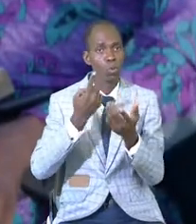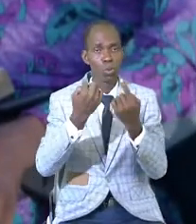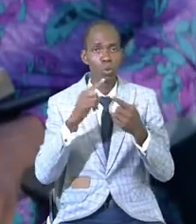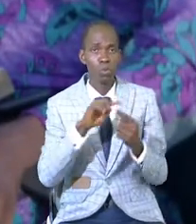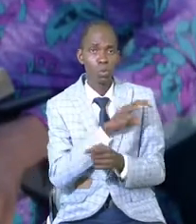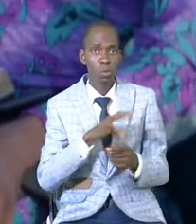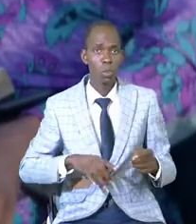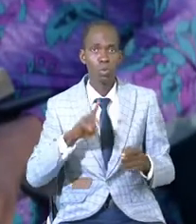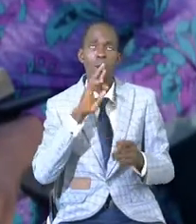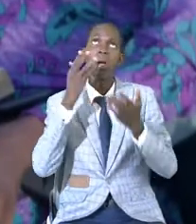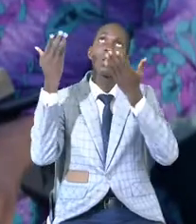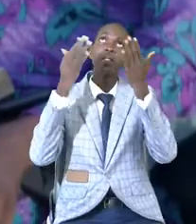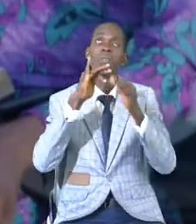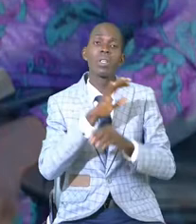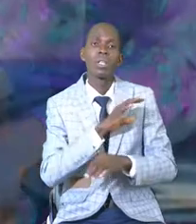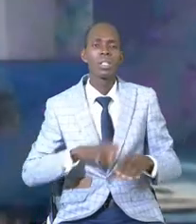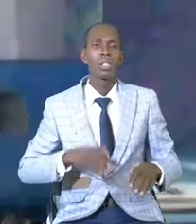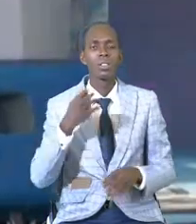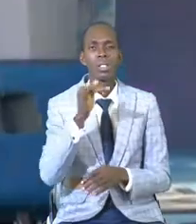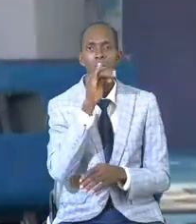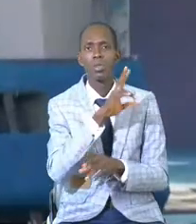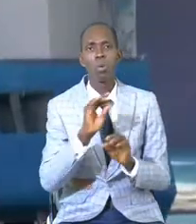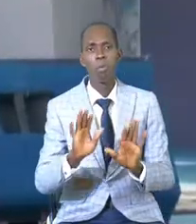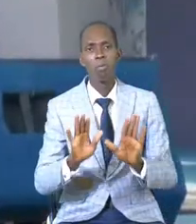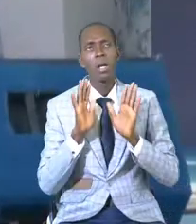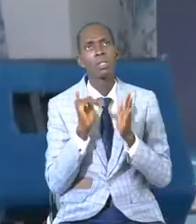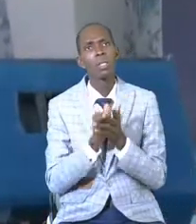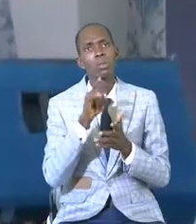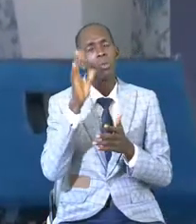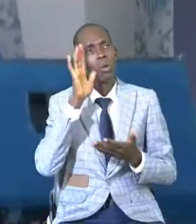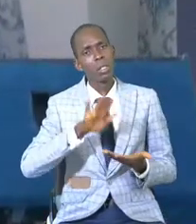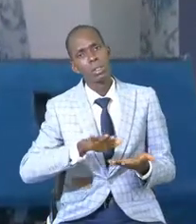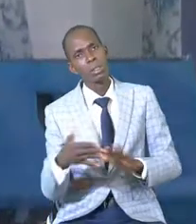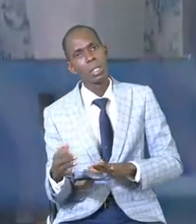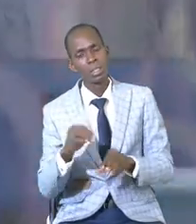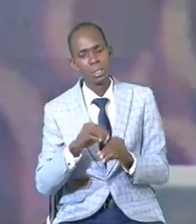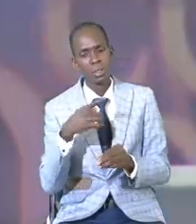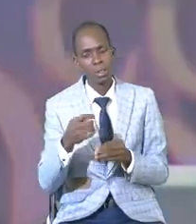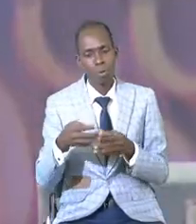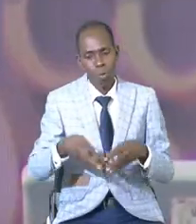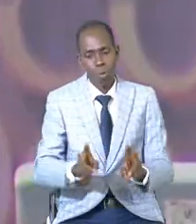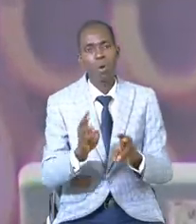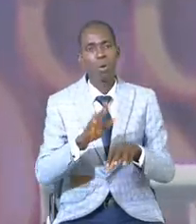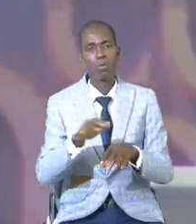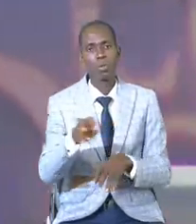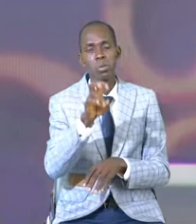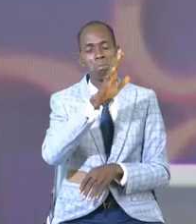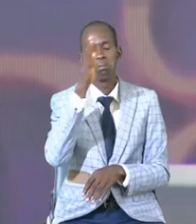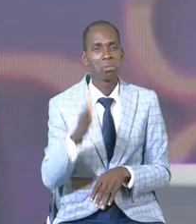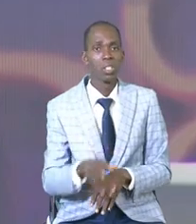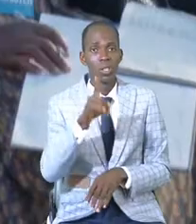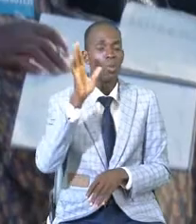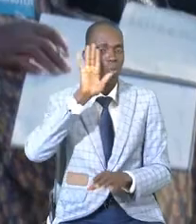serving Christ, there's no fear that you will die in the middle of the journey. Never. You will get to the end of